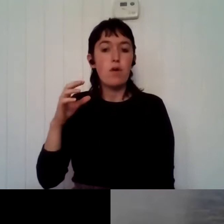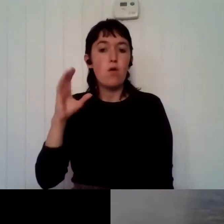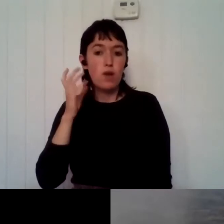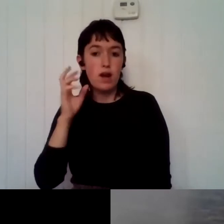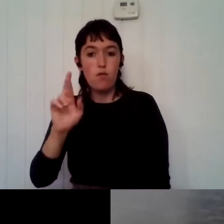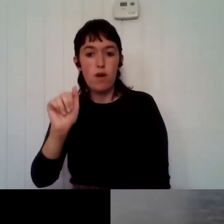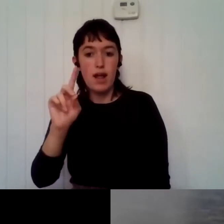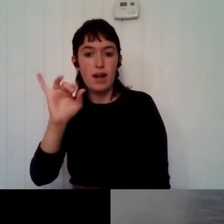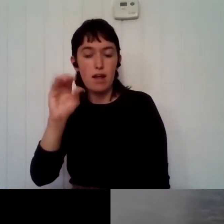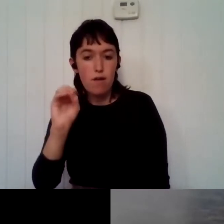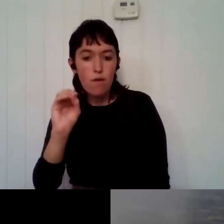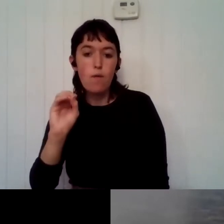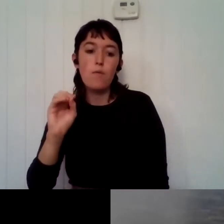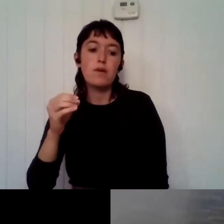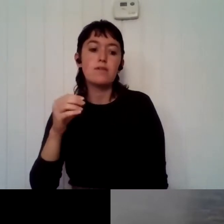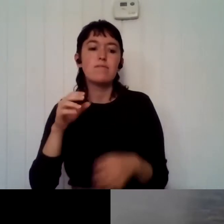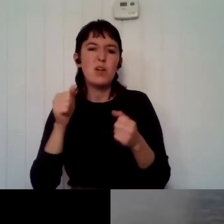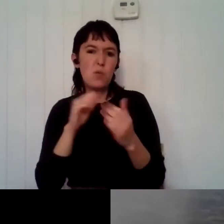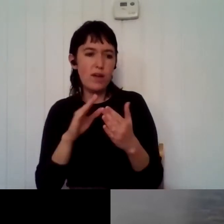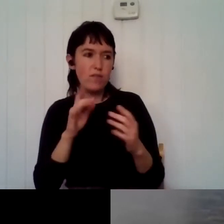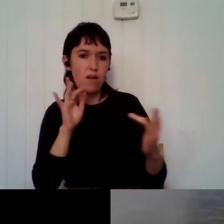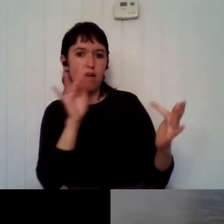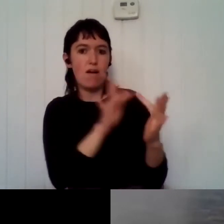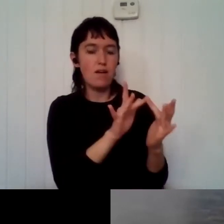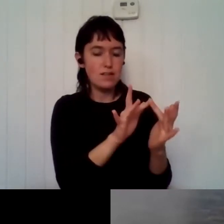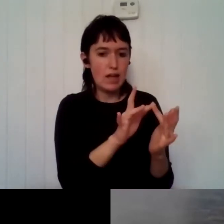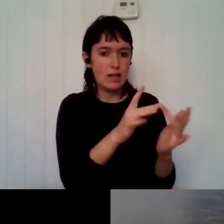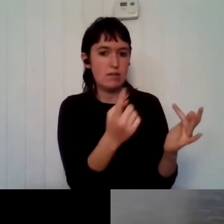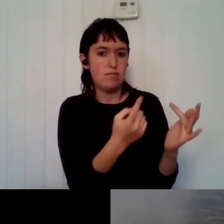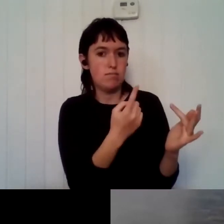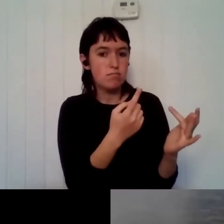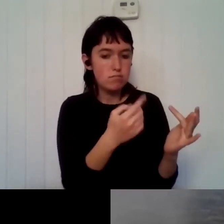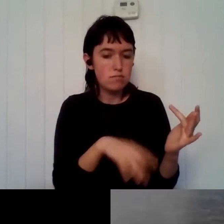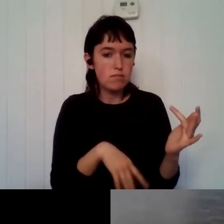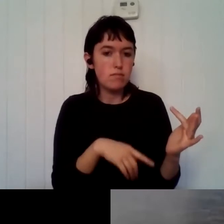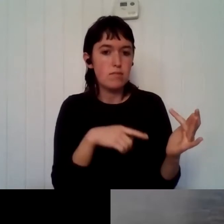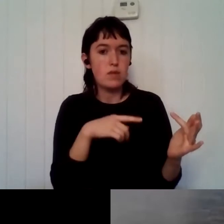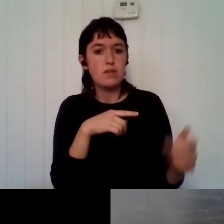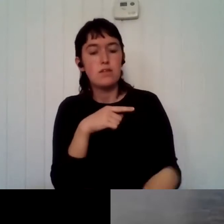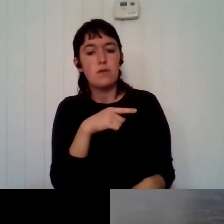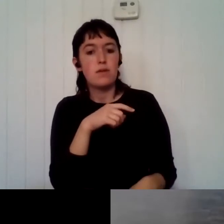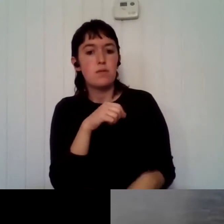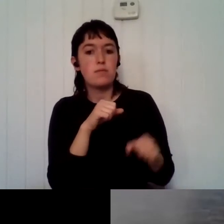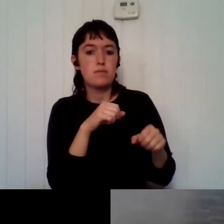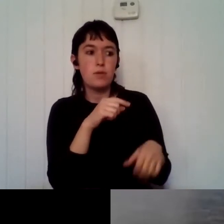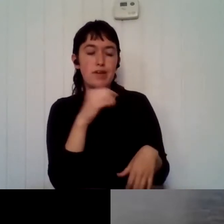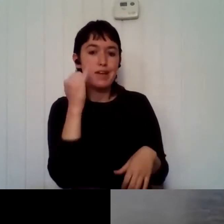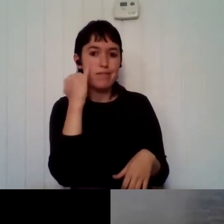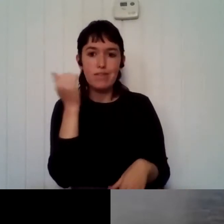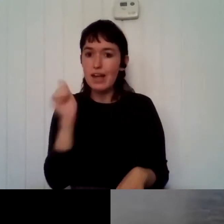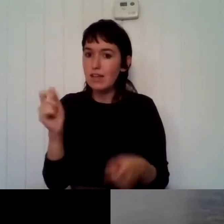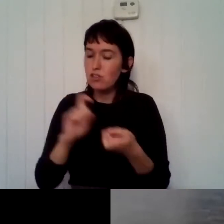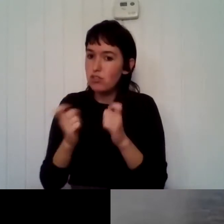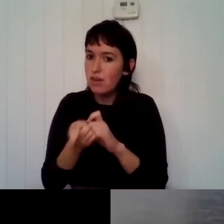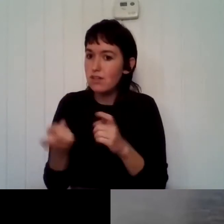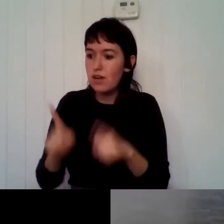of contacting them so that if they see any change in the internal activity of the volcano, they say, okay, you have to get